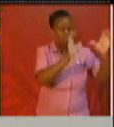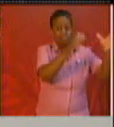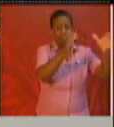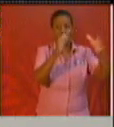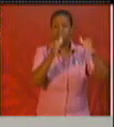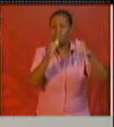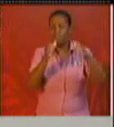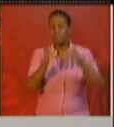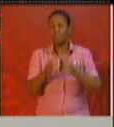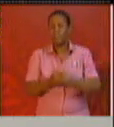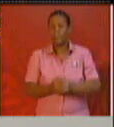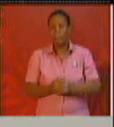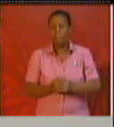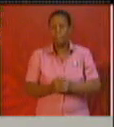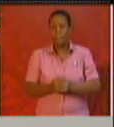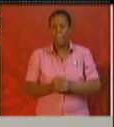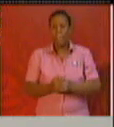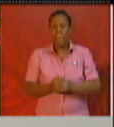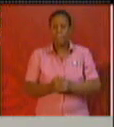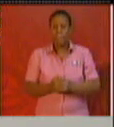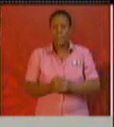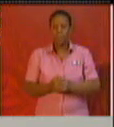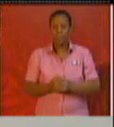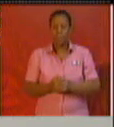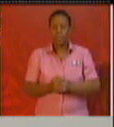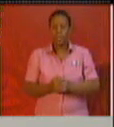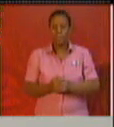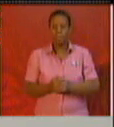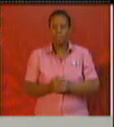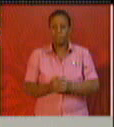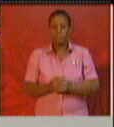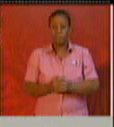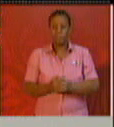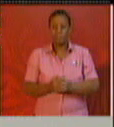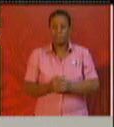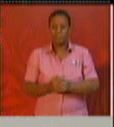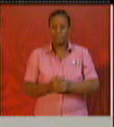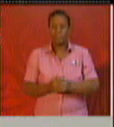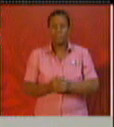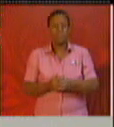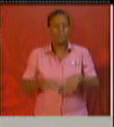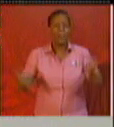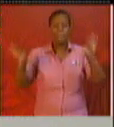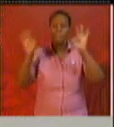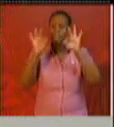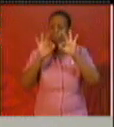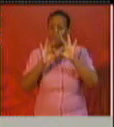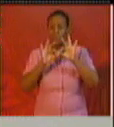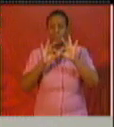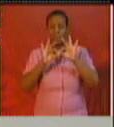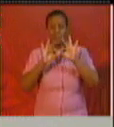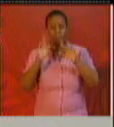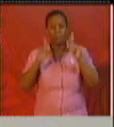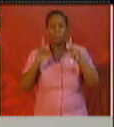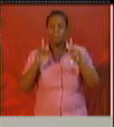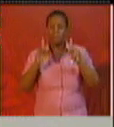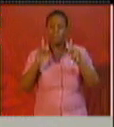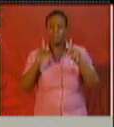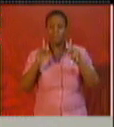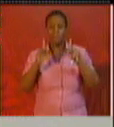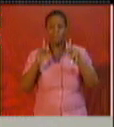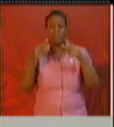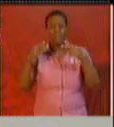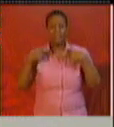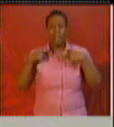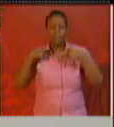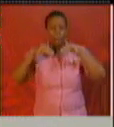advised under the existing public health regulations. Observing these things is going to reduce the possible risk of transmission even